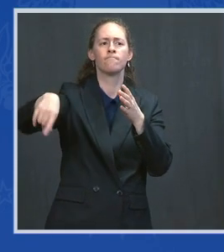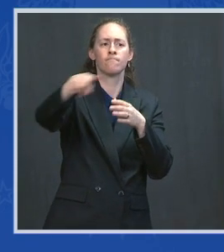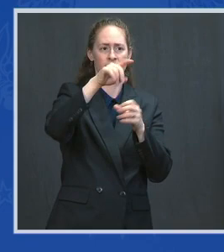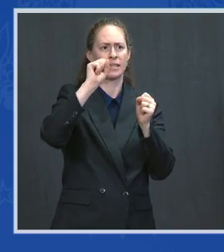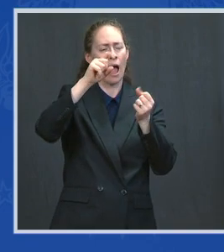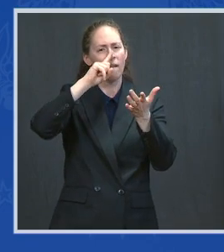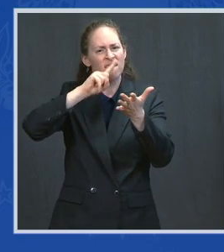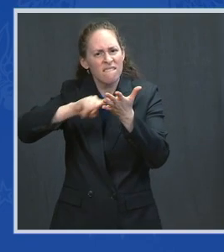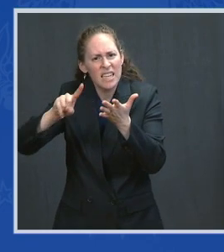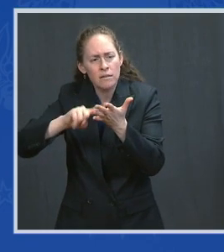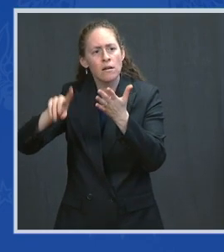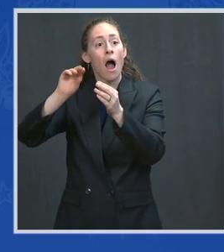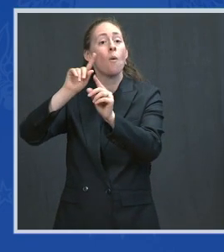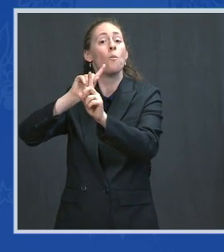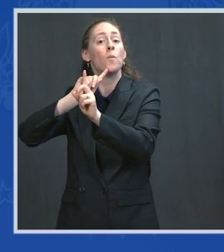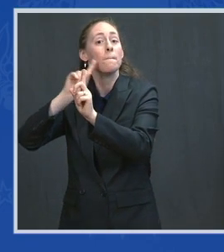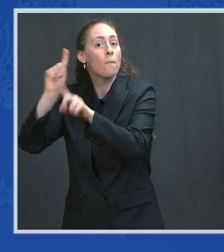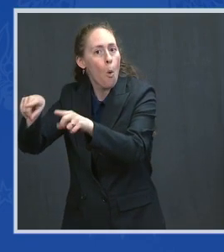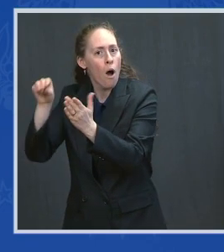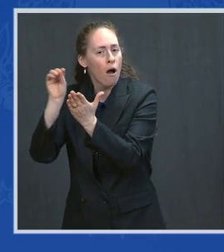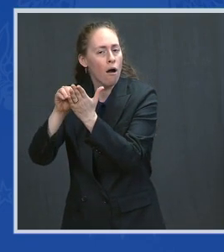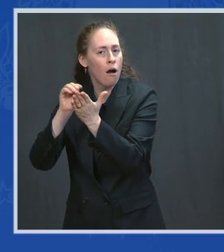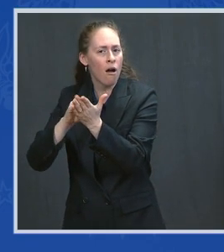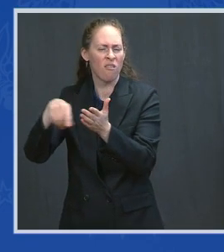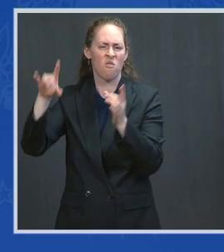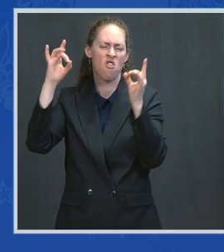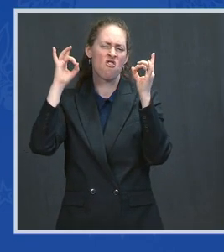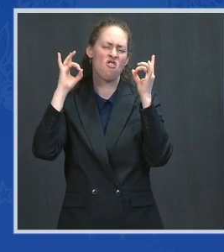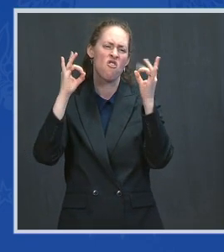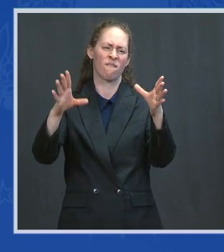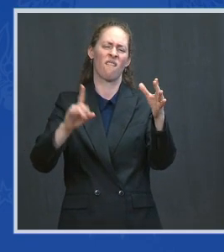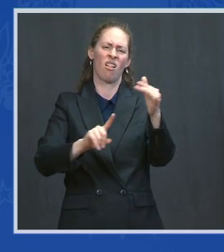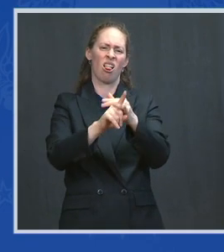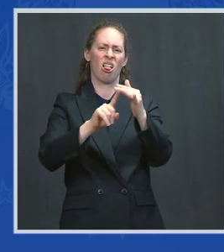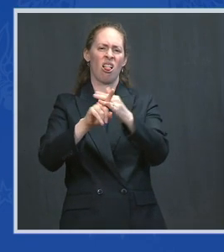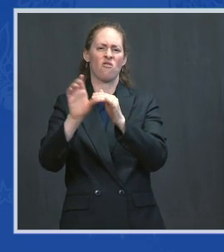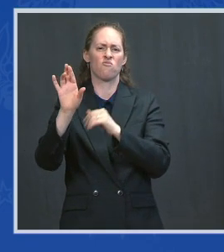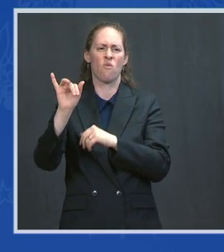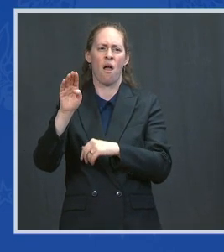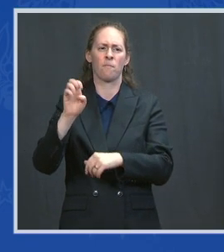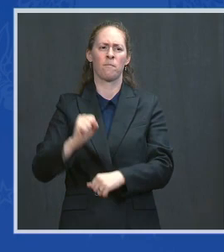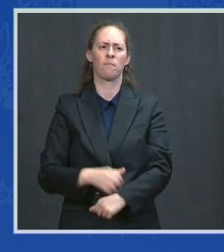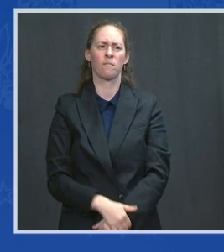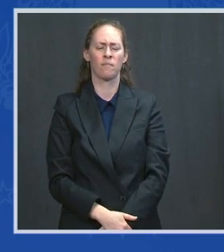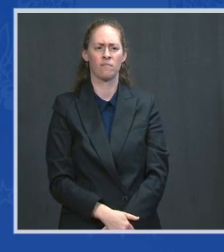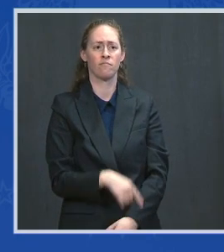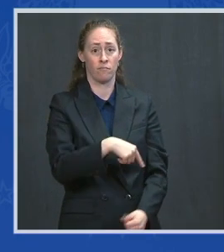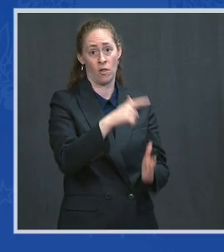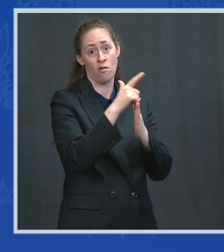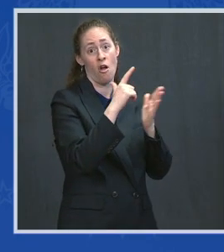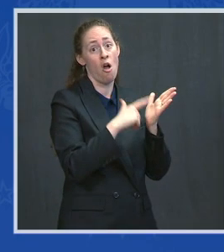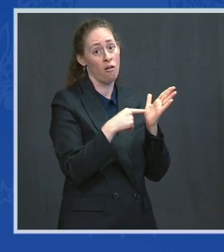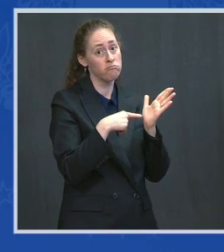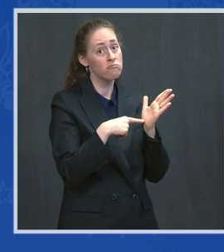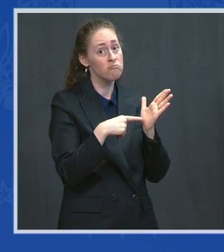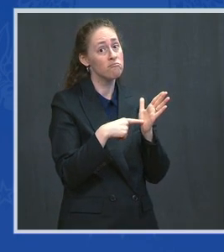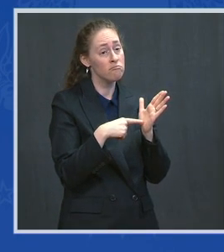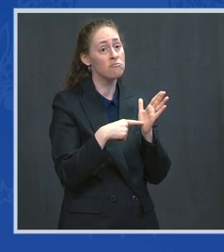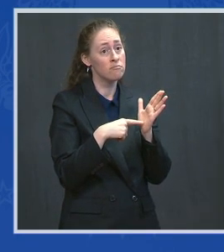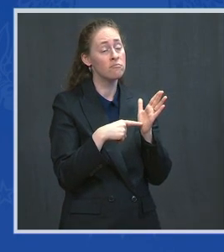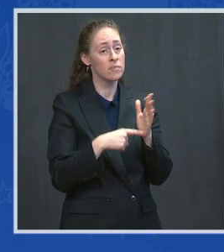crimes. But of all the good that the law can do, we have to change our